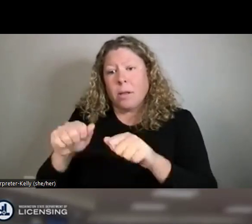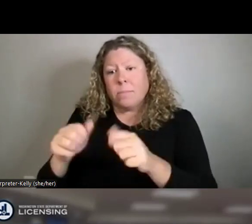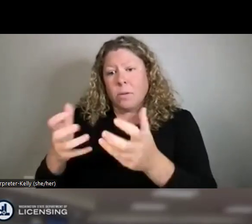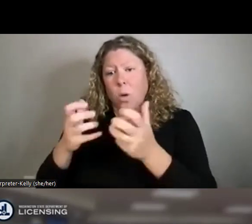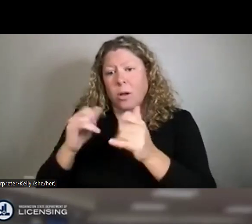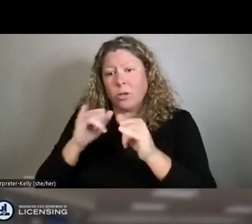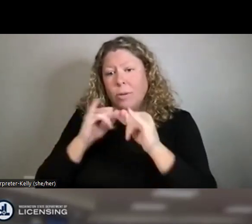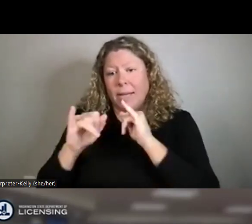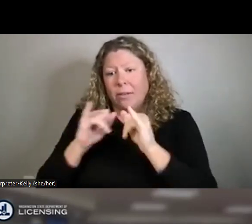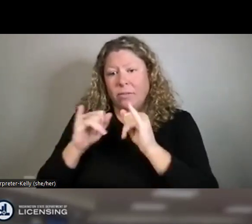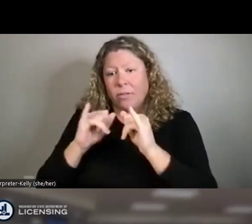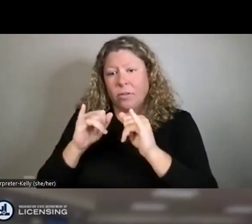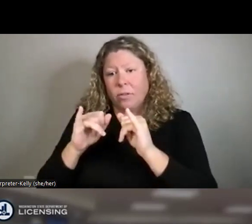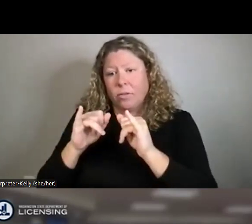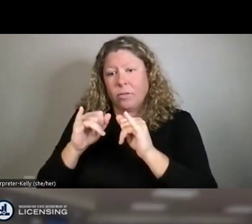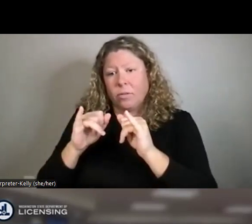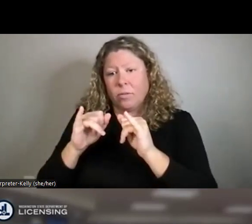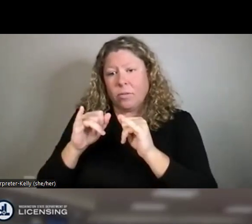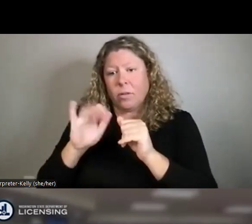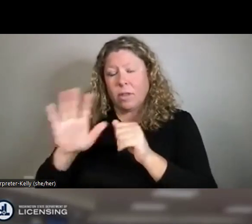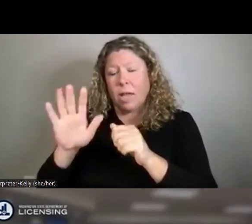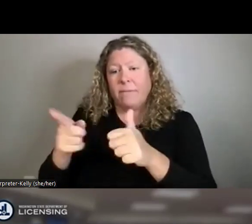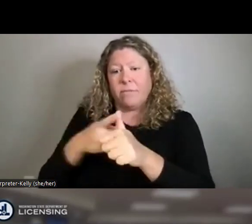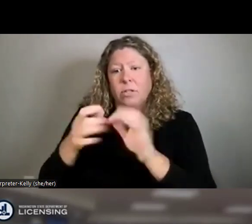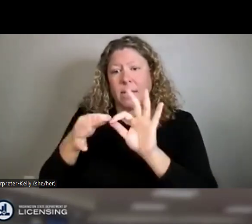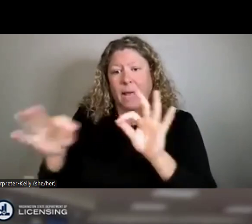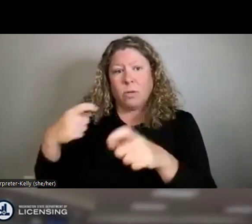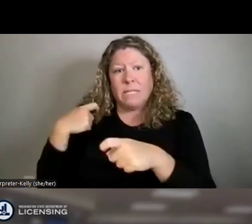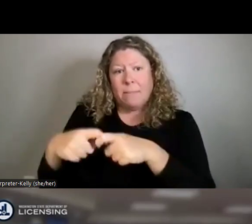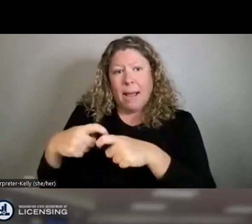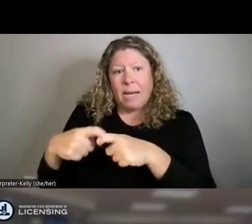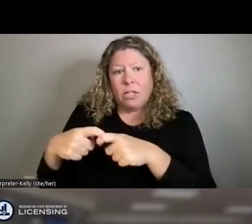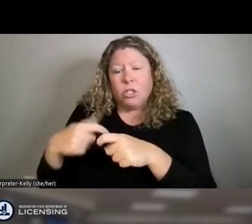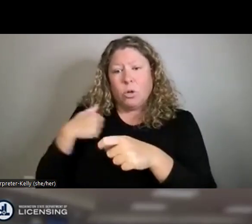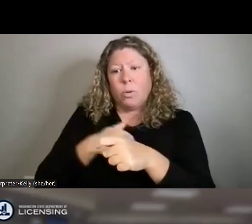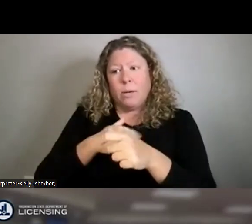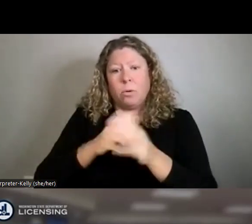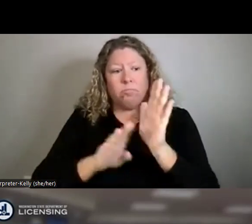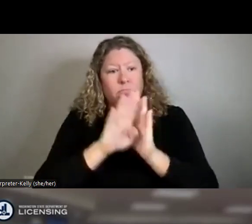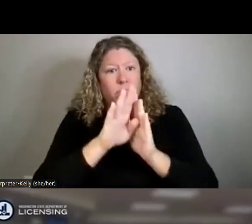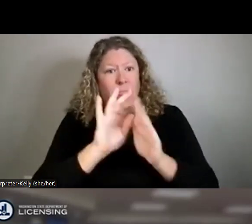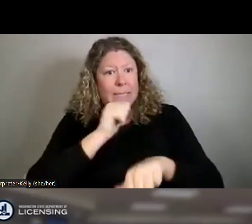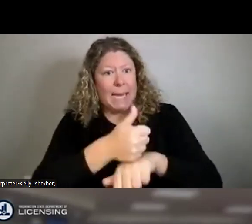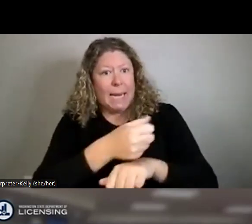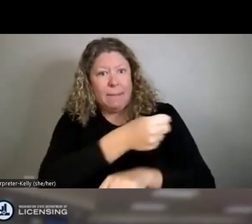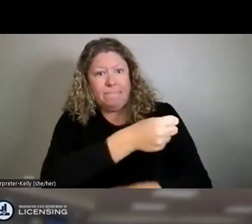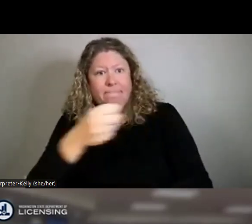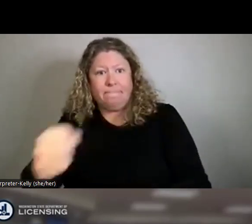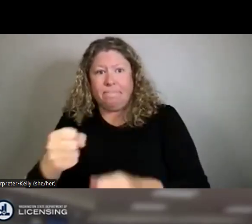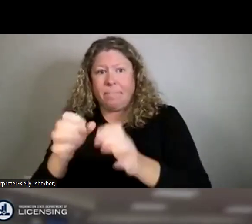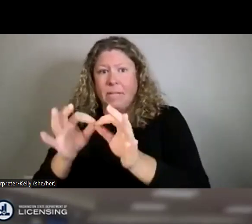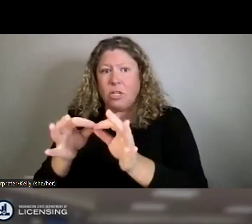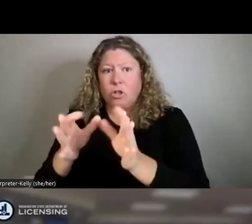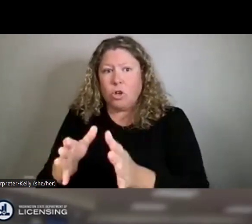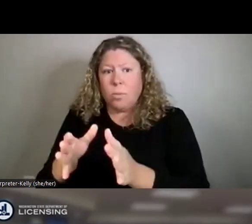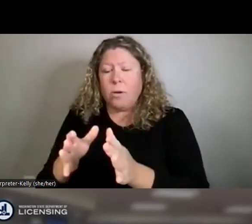us whose first language was in Spanish. So we were actually working on setting up some translation services for